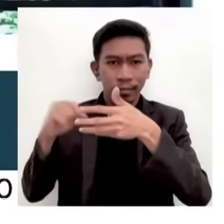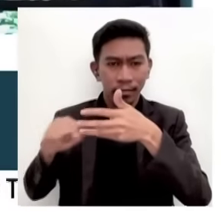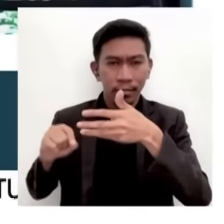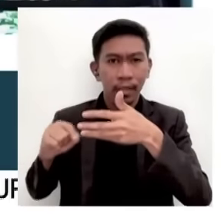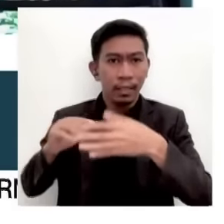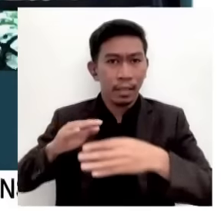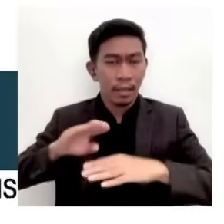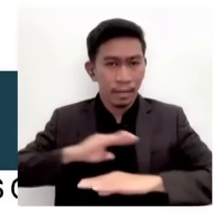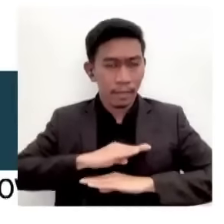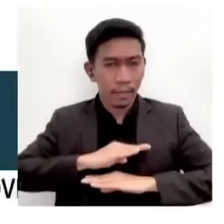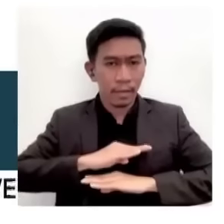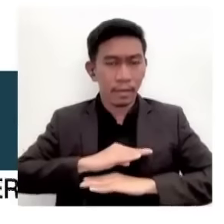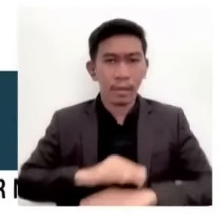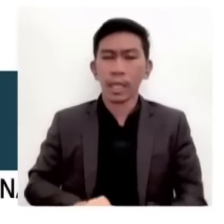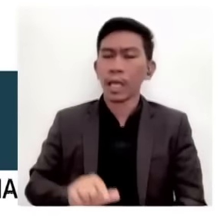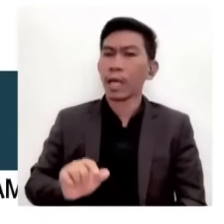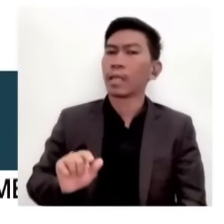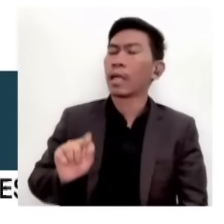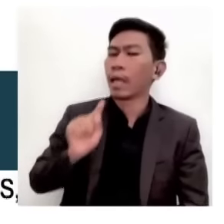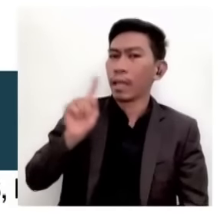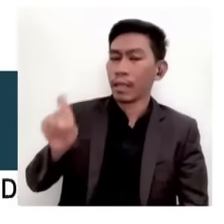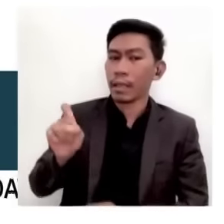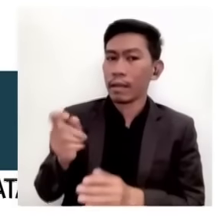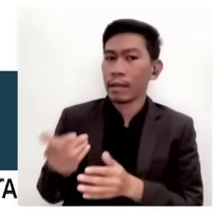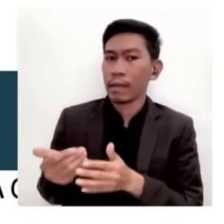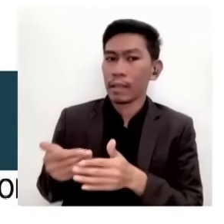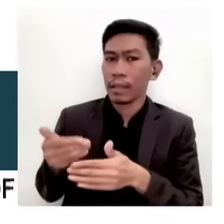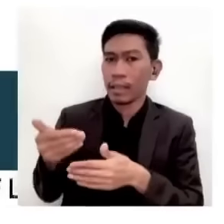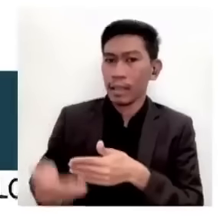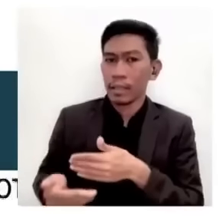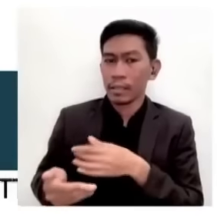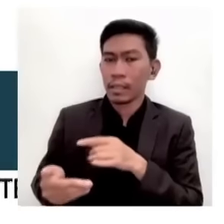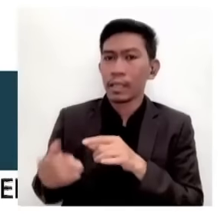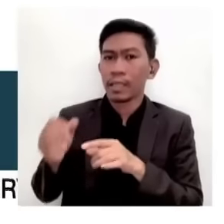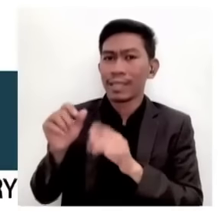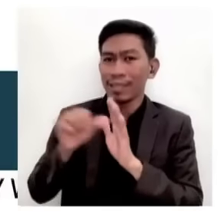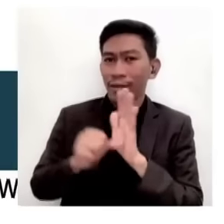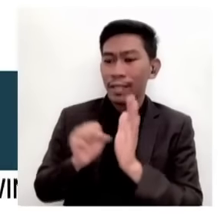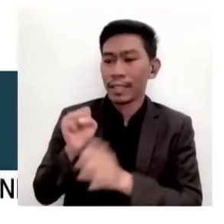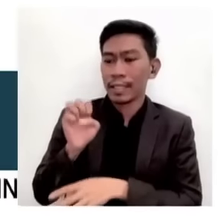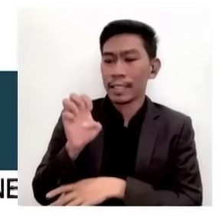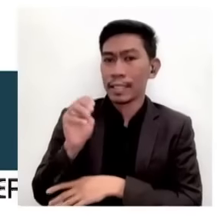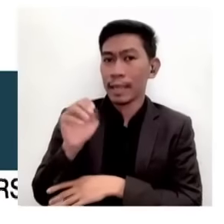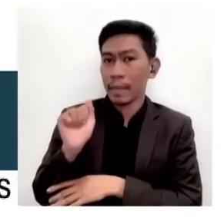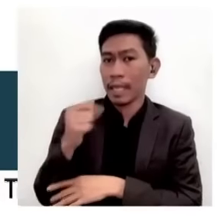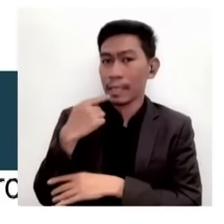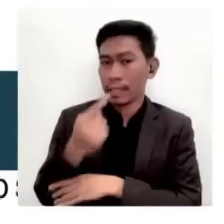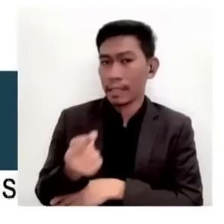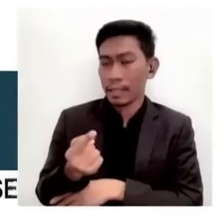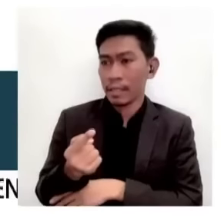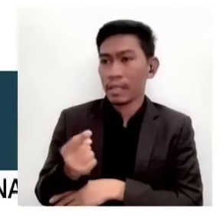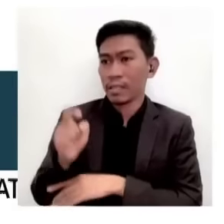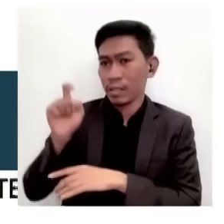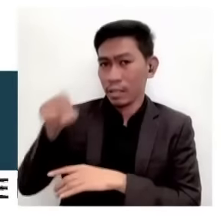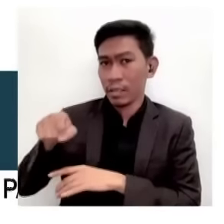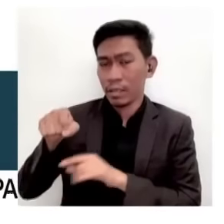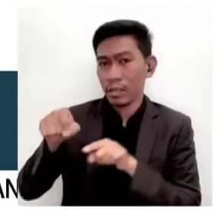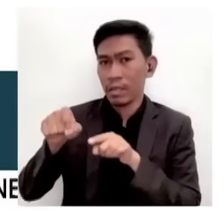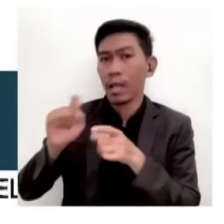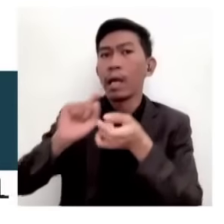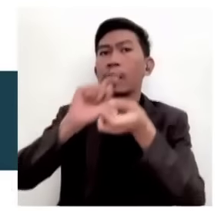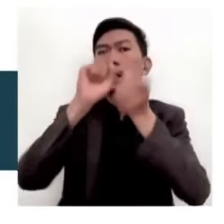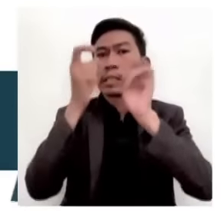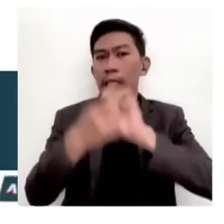And the next logical step, according to Attorney Sema, is to precisely call for charter change